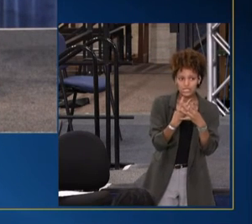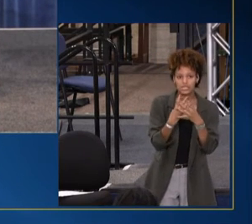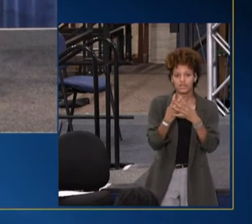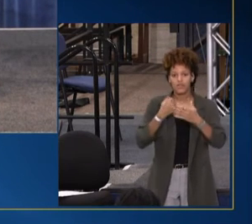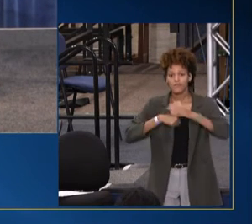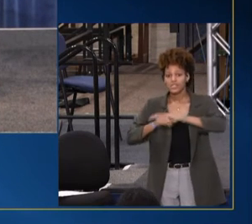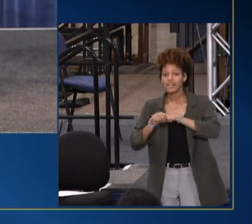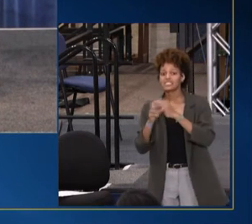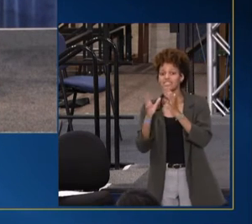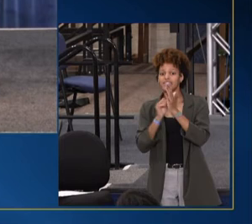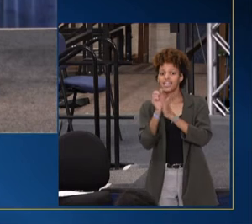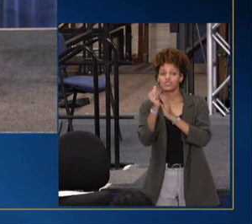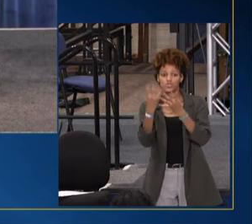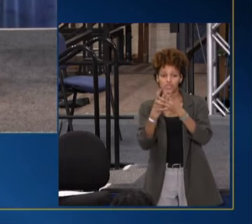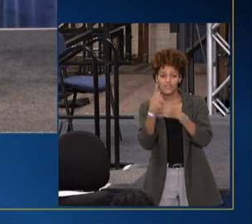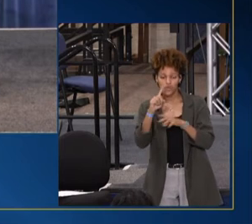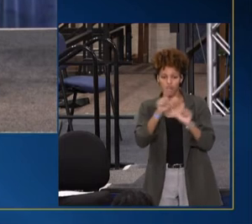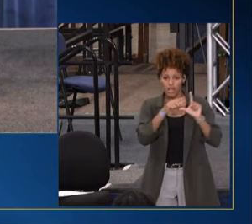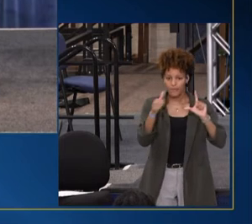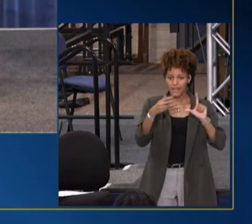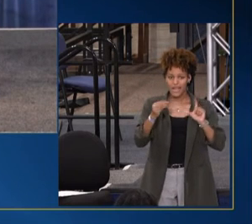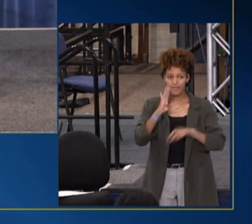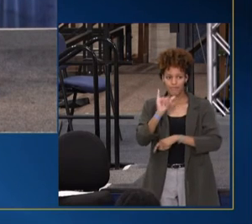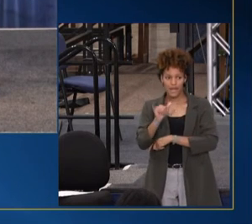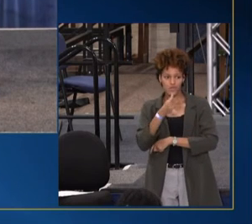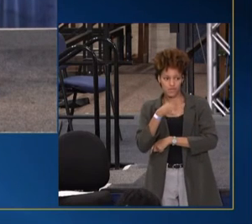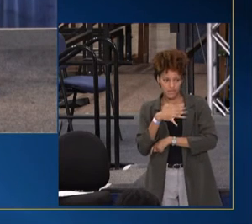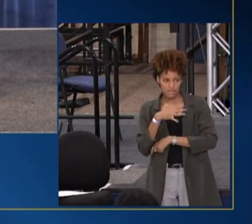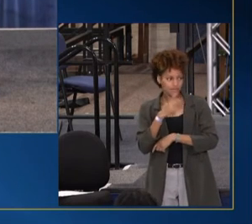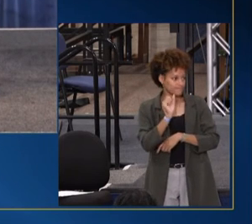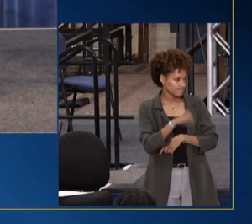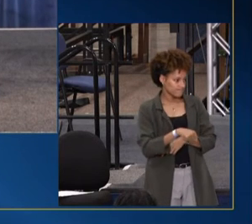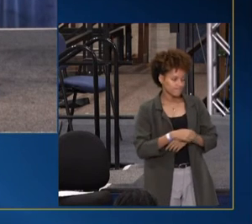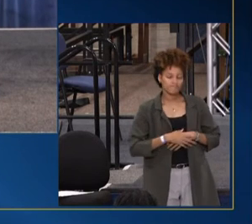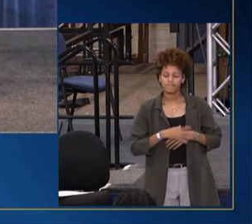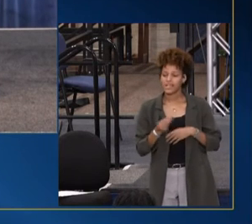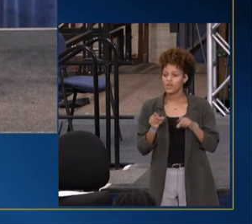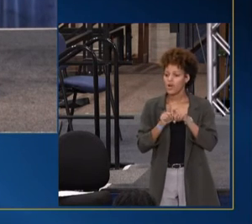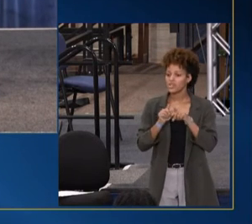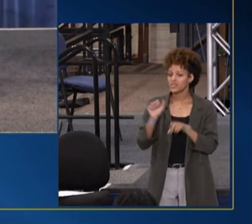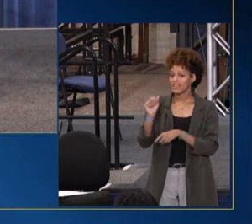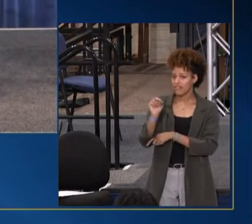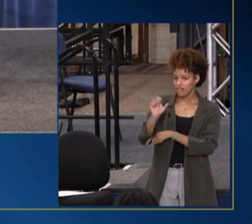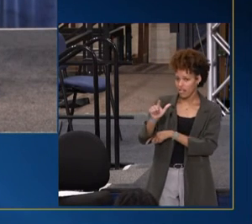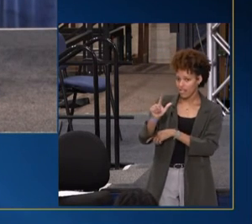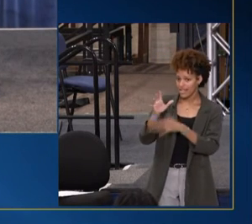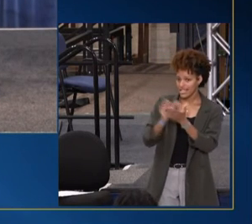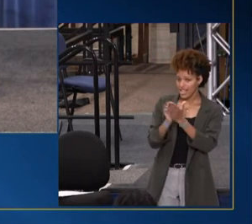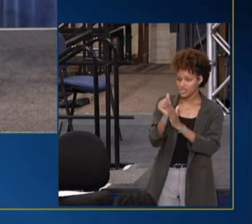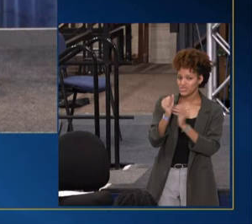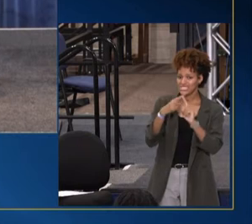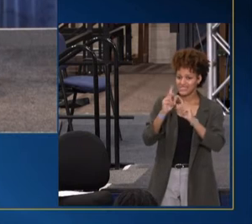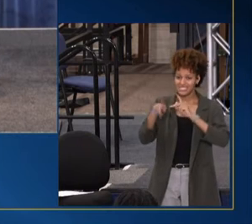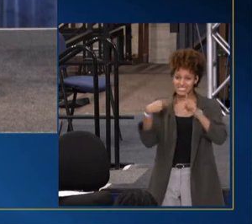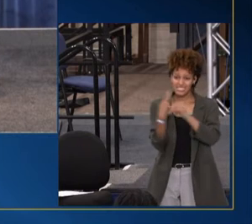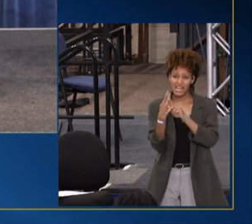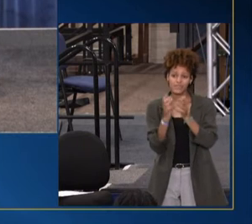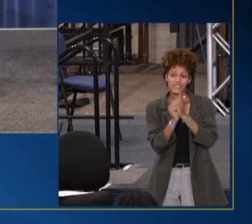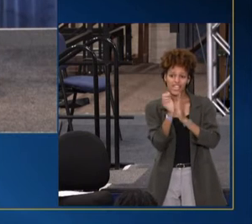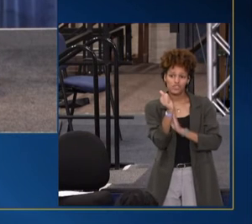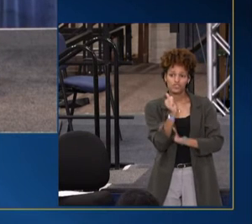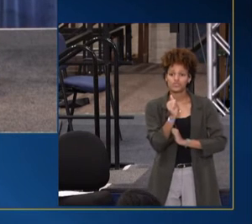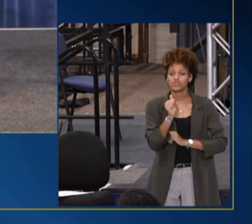cancer screening for lesbian and bisexual women, anal cancer and other types of cancer, oral